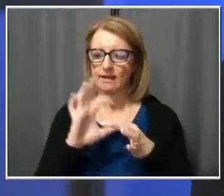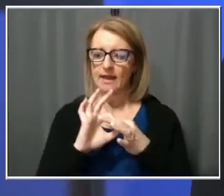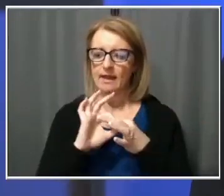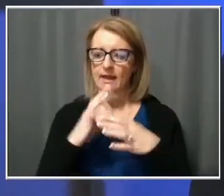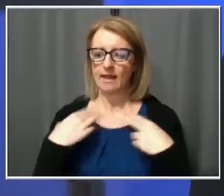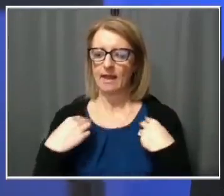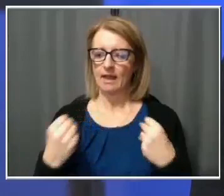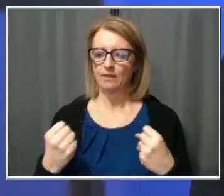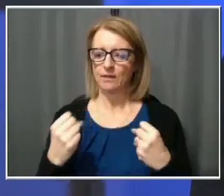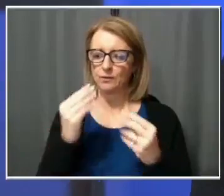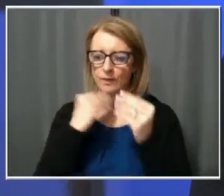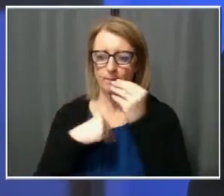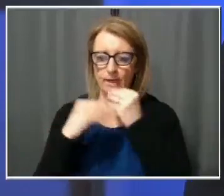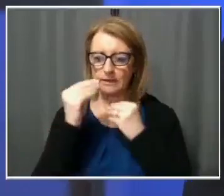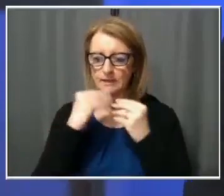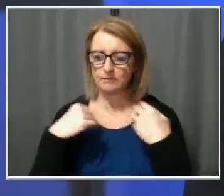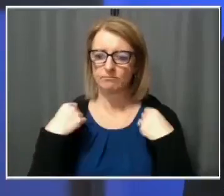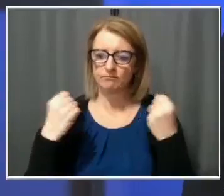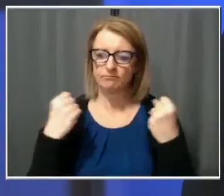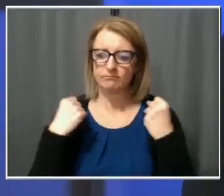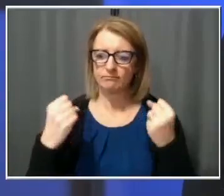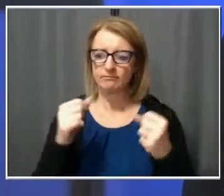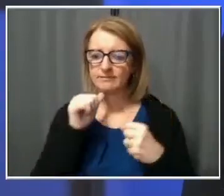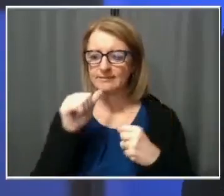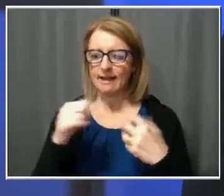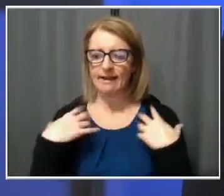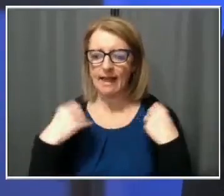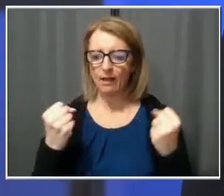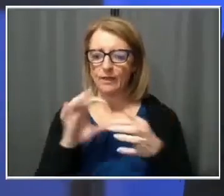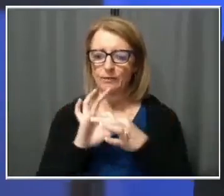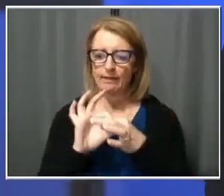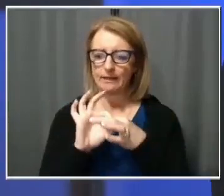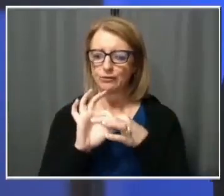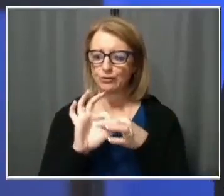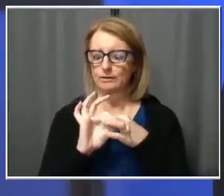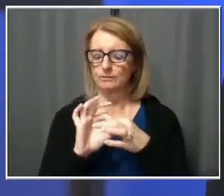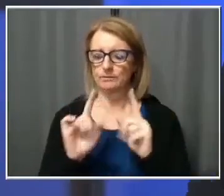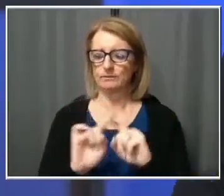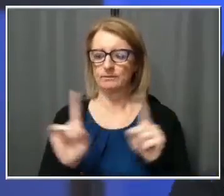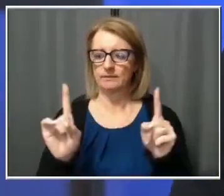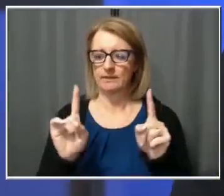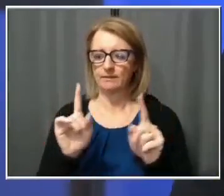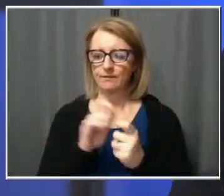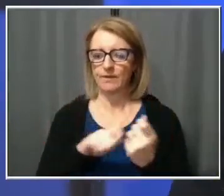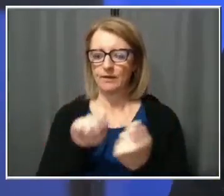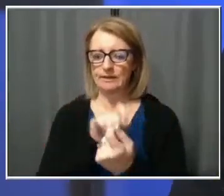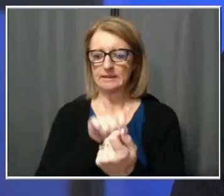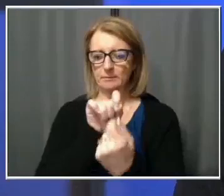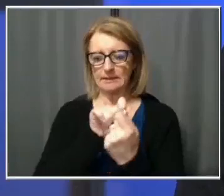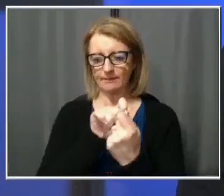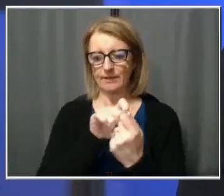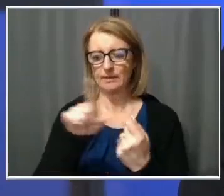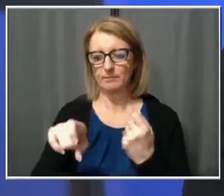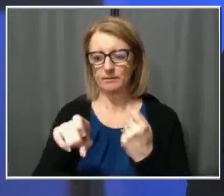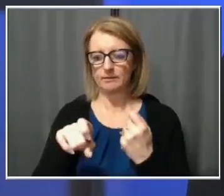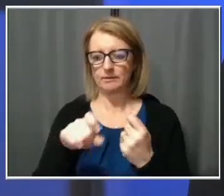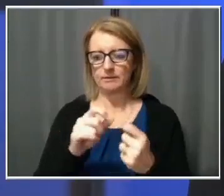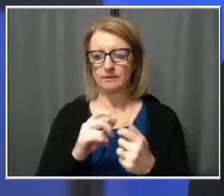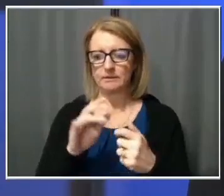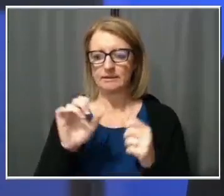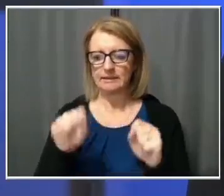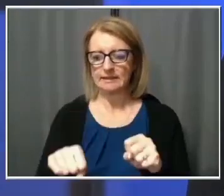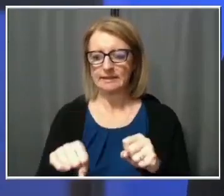with nutrition, with exercise. So there are some differences there. We have to be very targeted in disrupting and challenging some